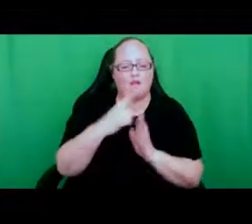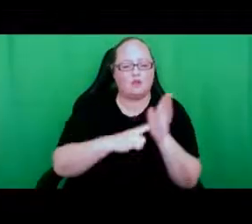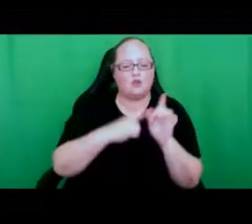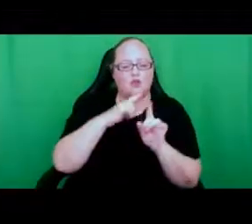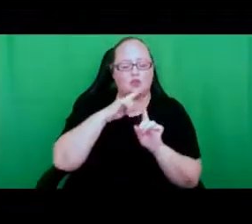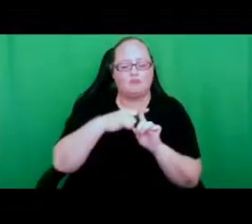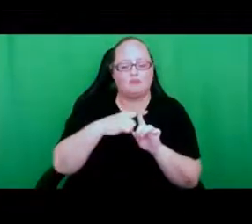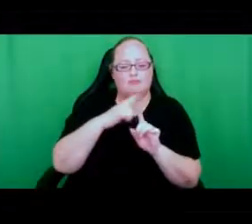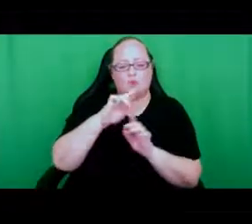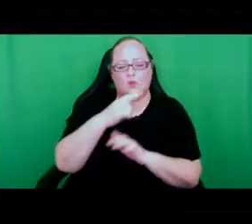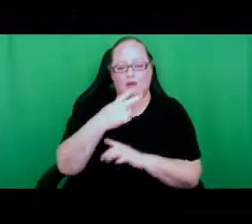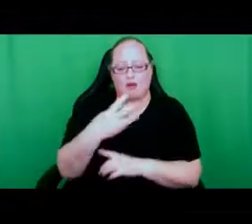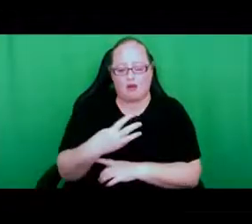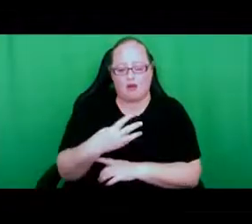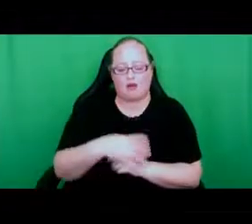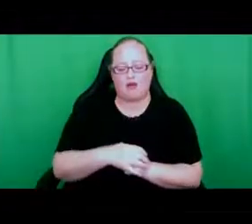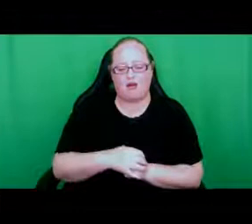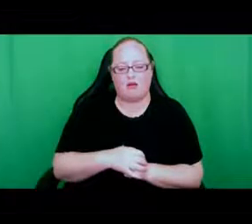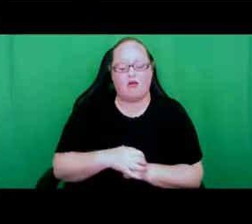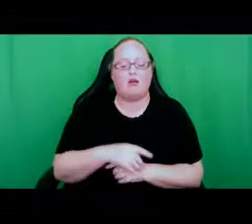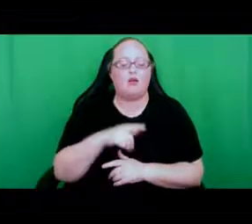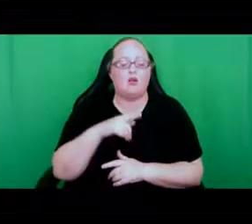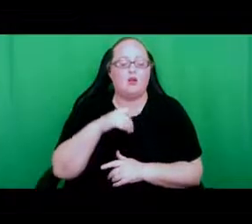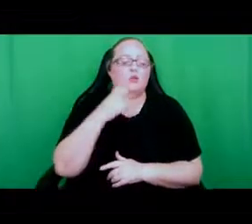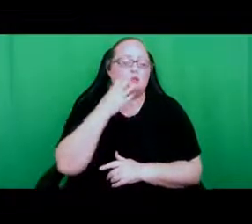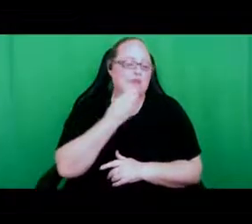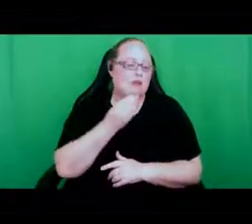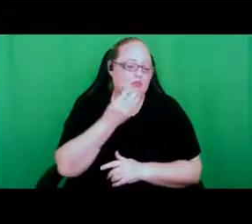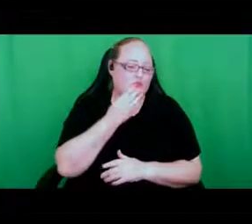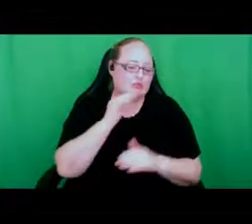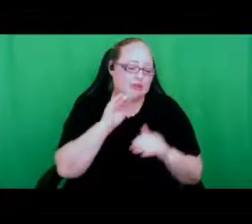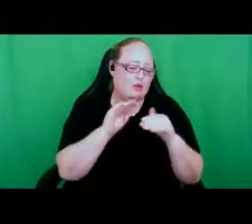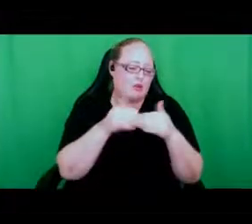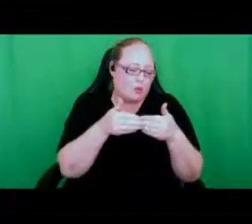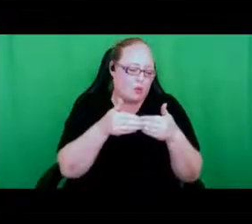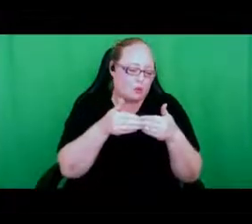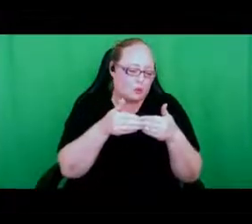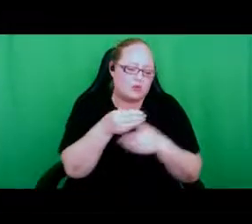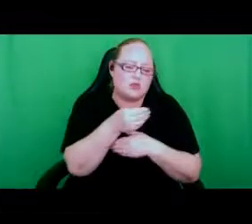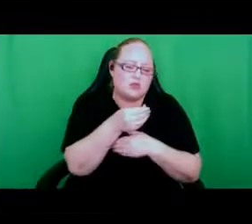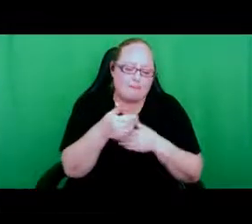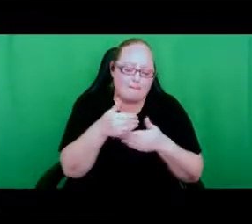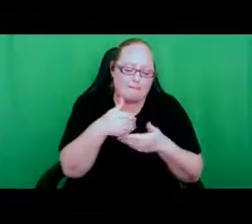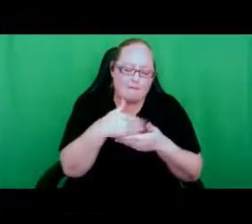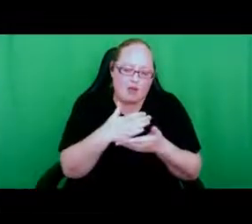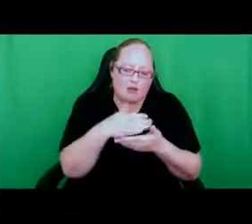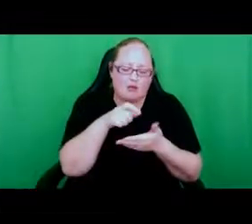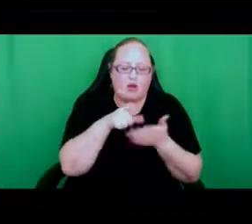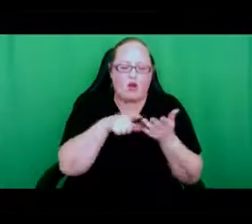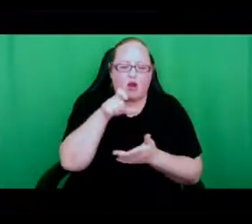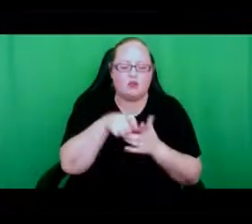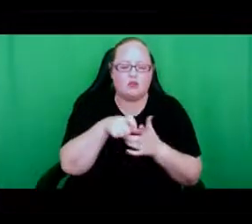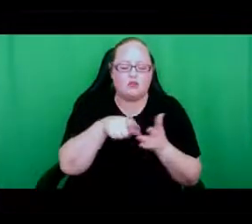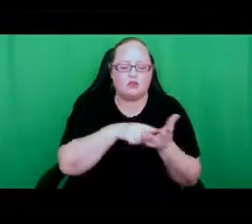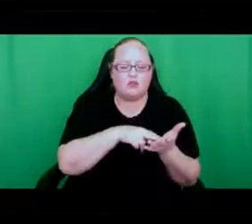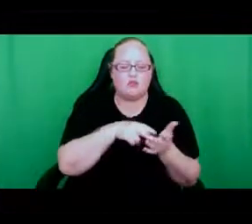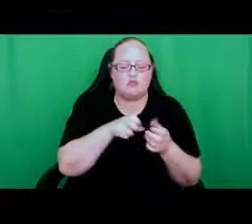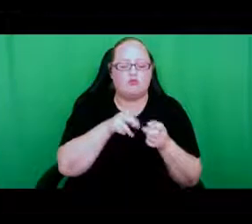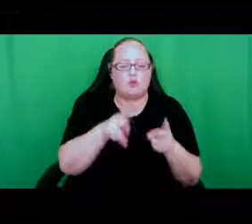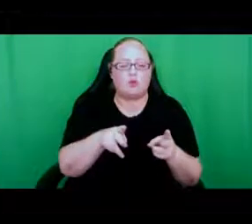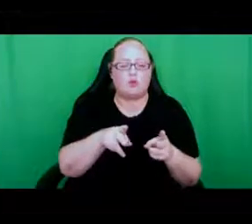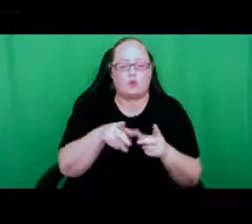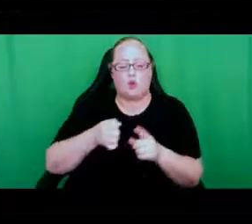be a temporary closure of a small section of the Ockenden Road between the railway line and the